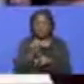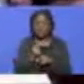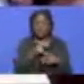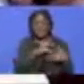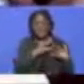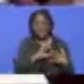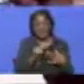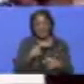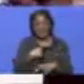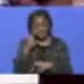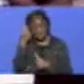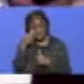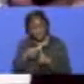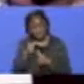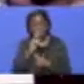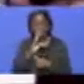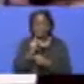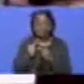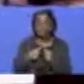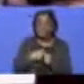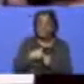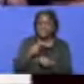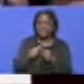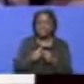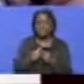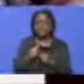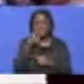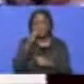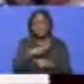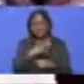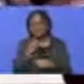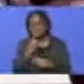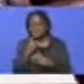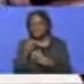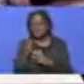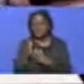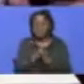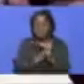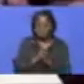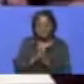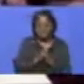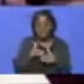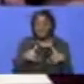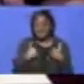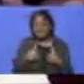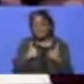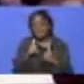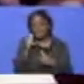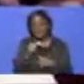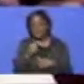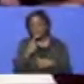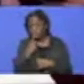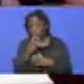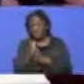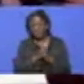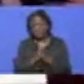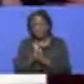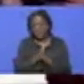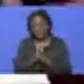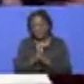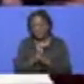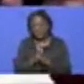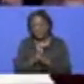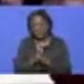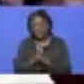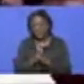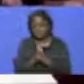me about the young women who were trafficked, young girls who were trafficked, and his passion that we